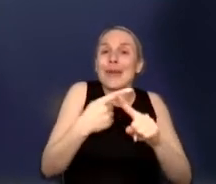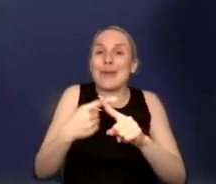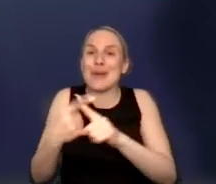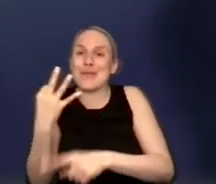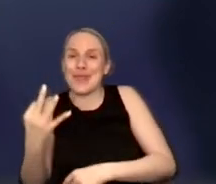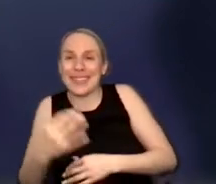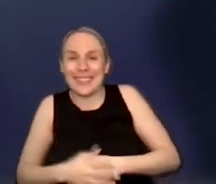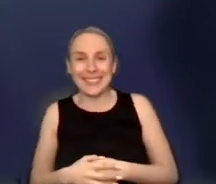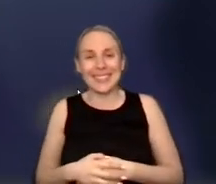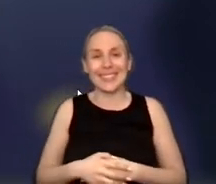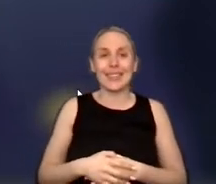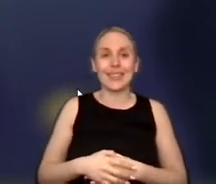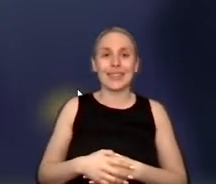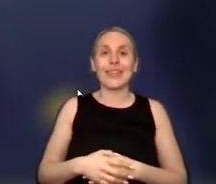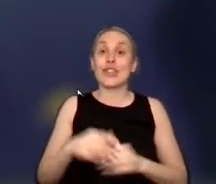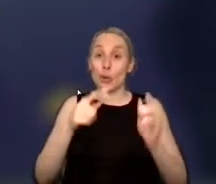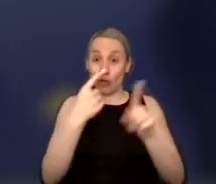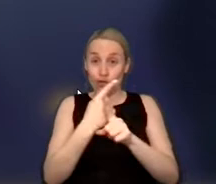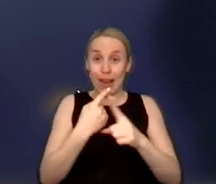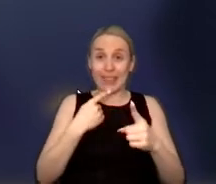getting 8, 7s,